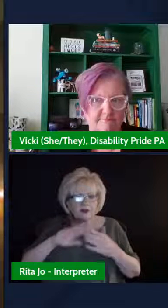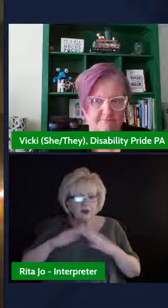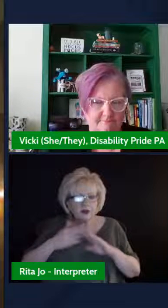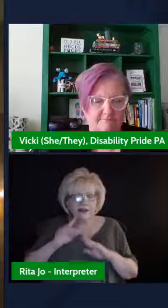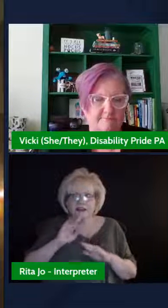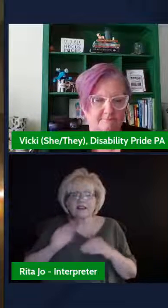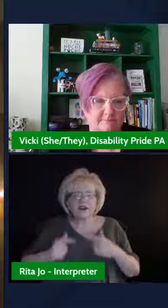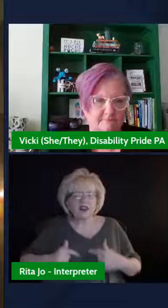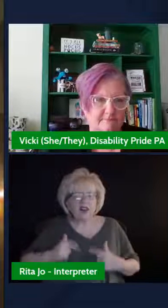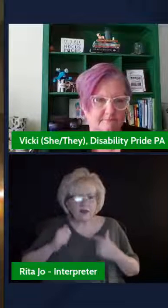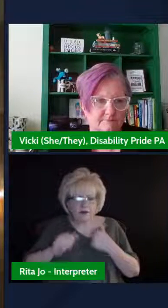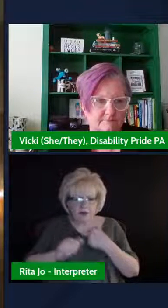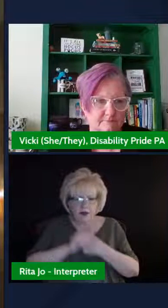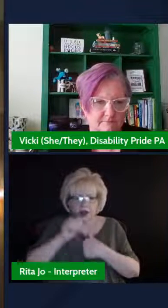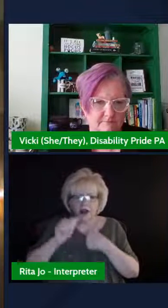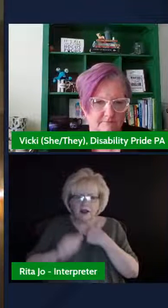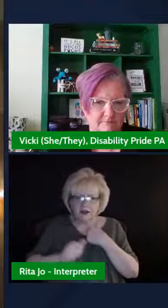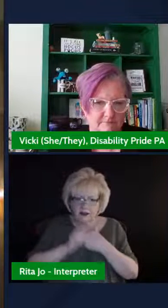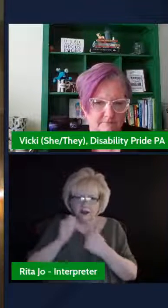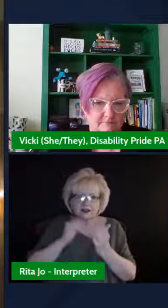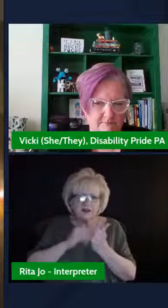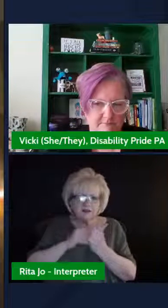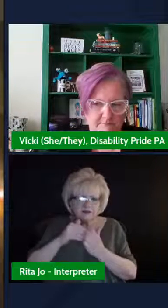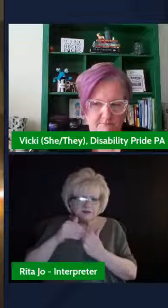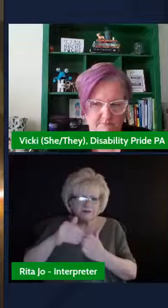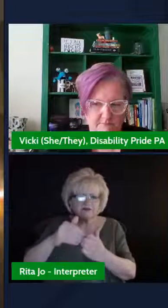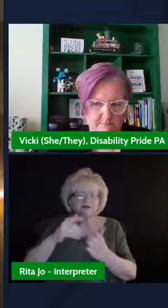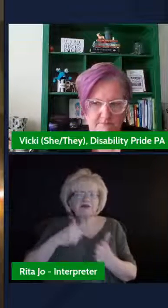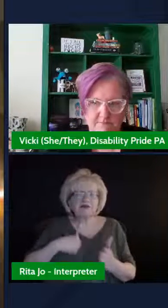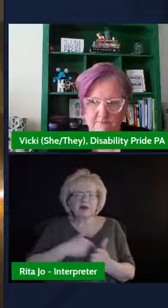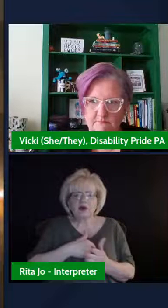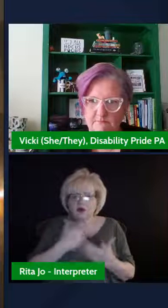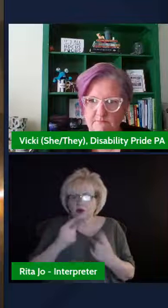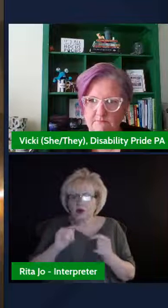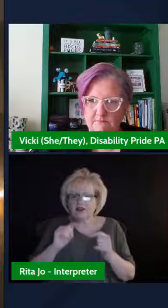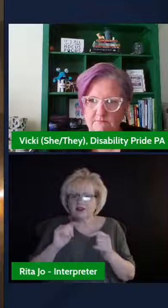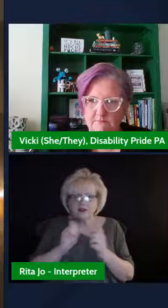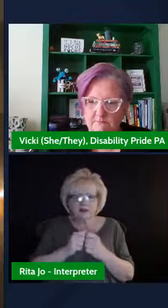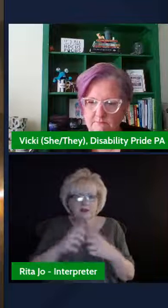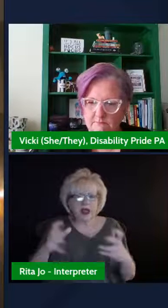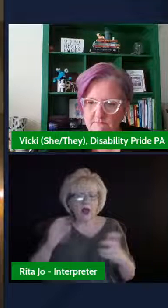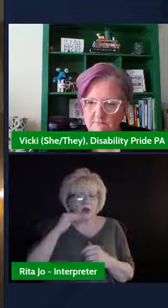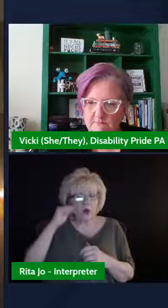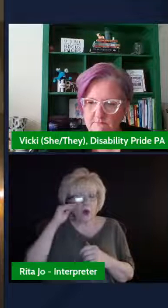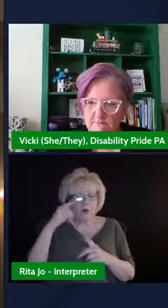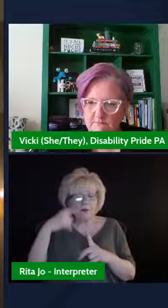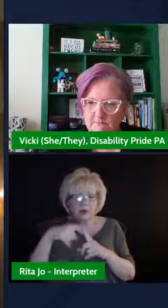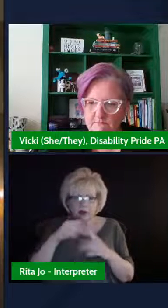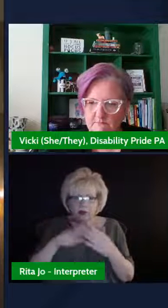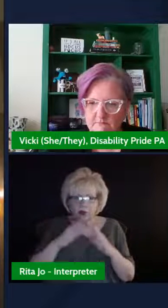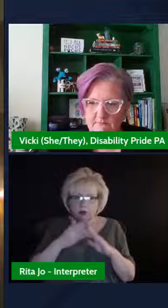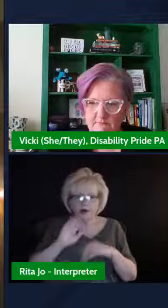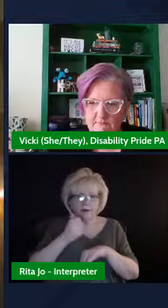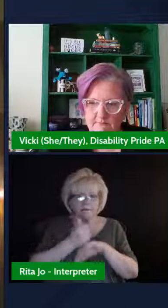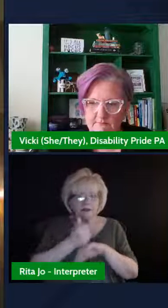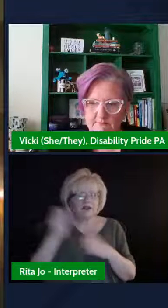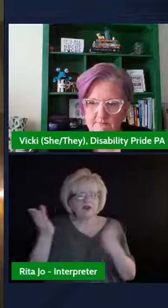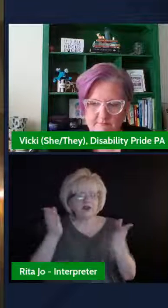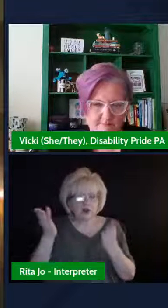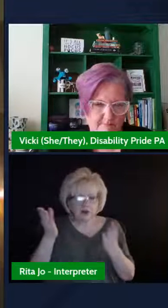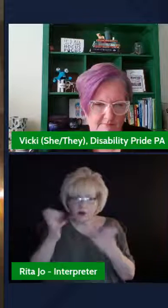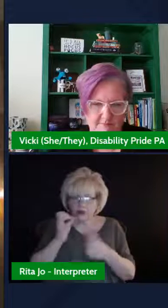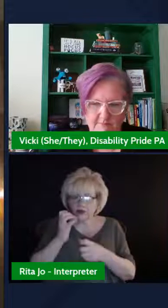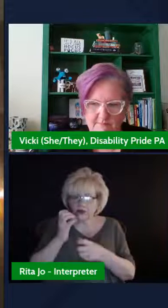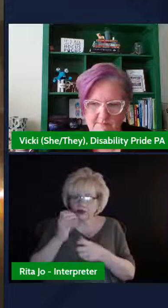cases. We are trying our hardest to expand home and community based services, but we need that funding to make